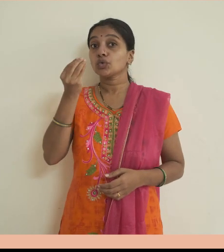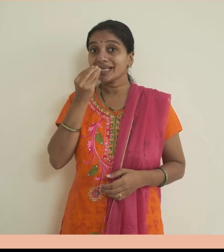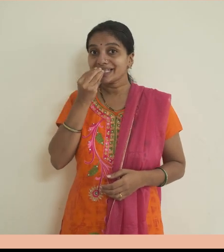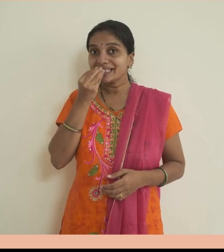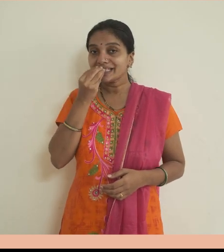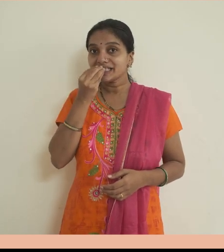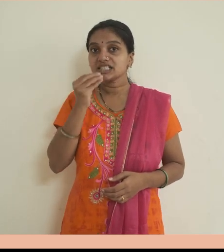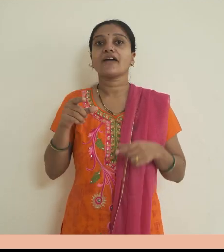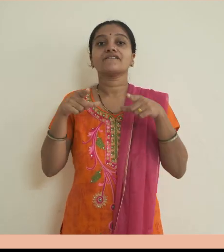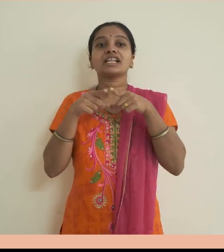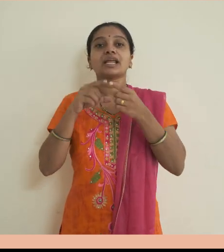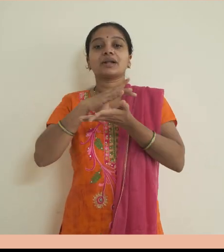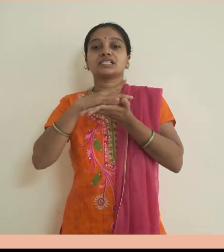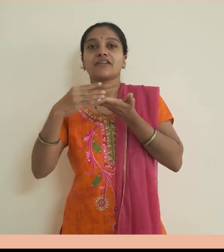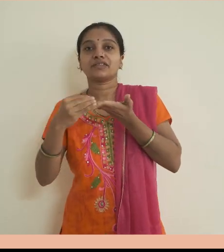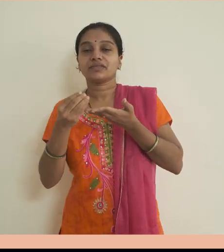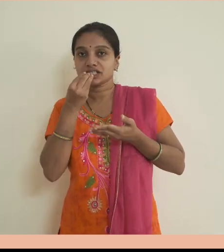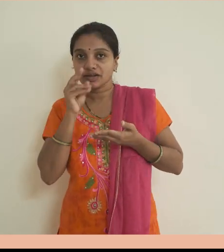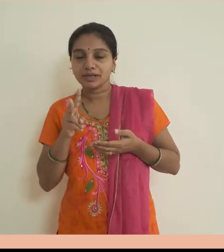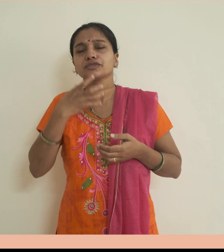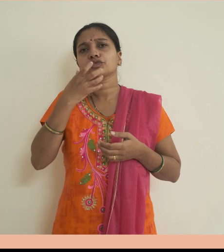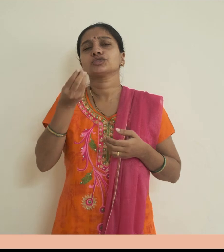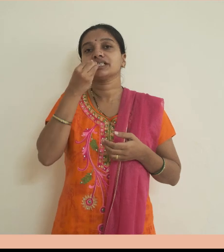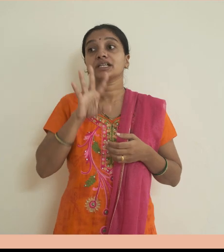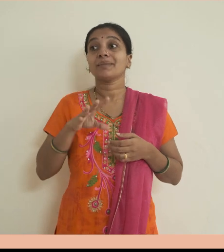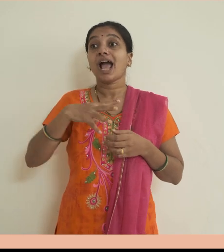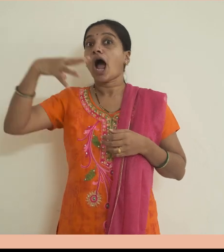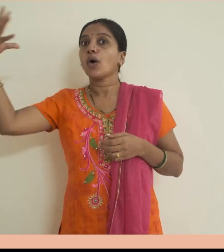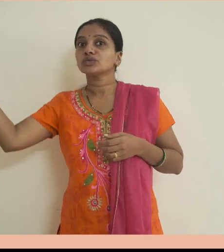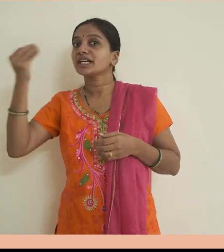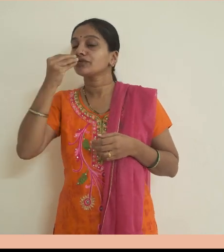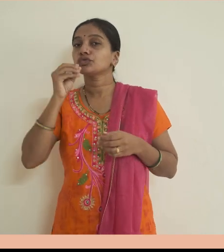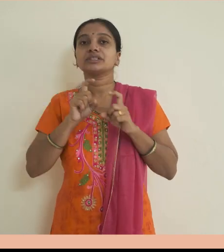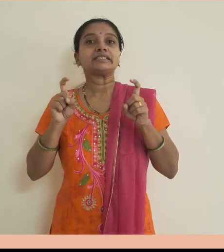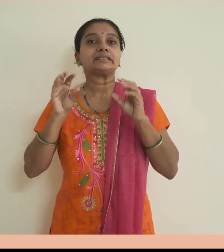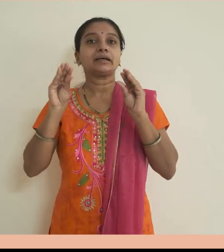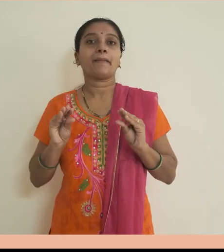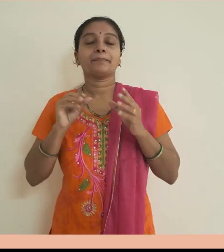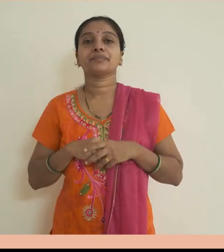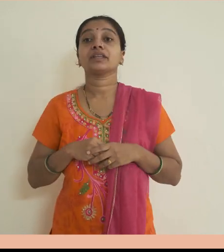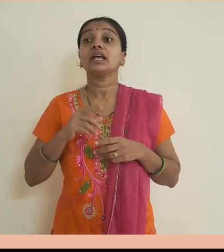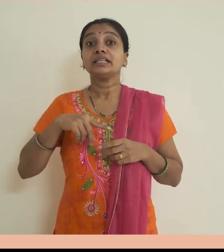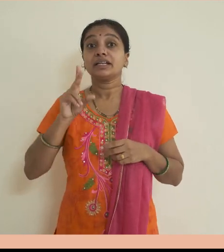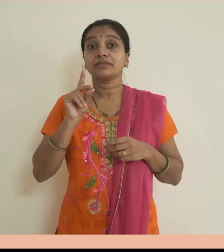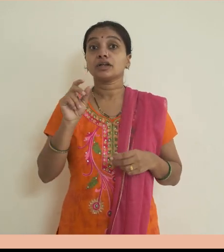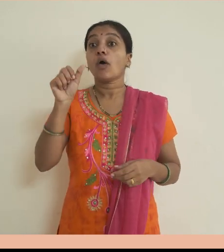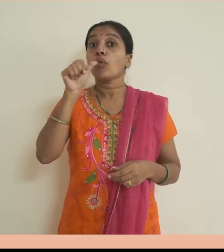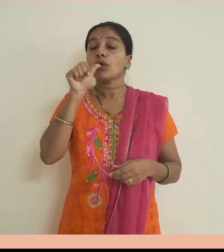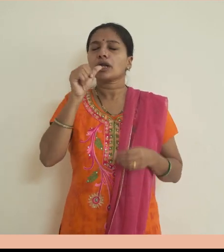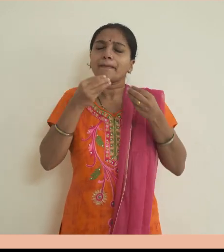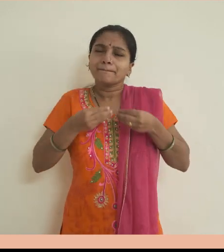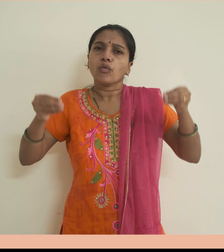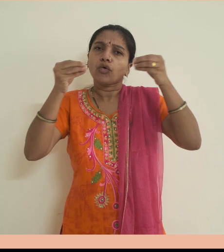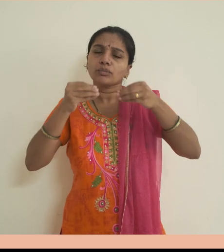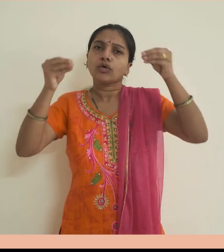leafy vegetables and fruits. It is advised to avoid consuming salty and fried food items